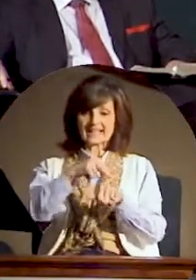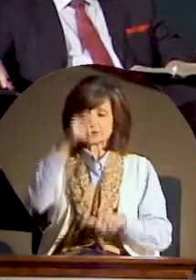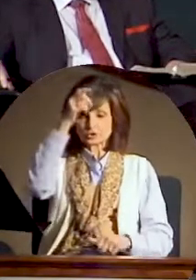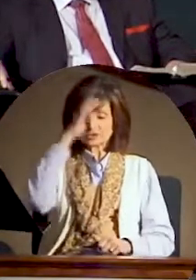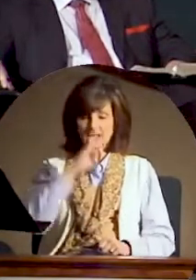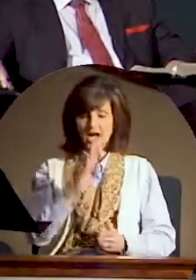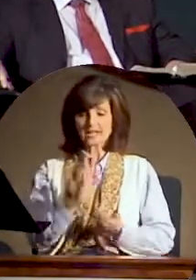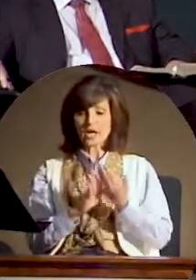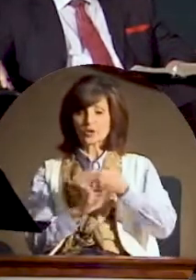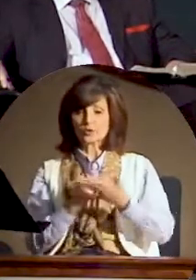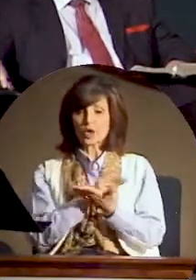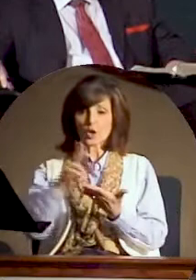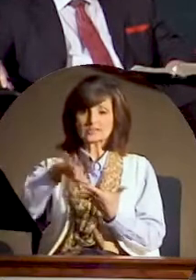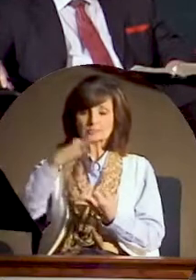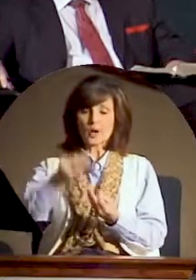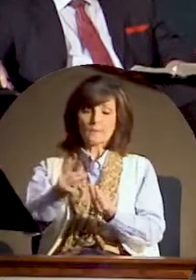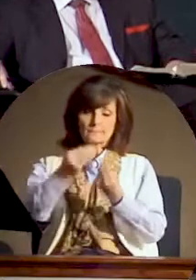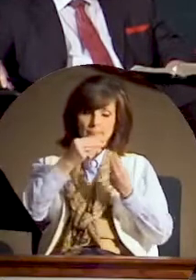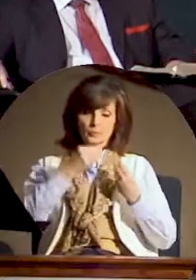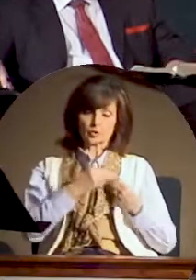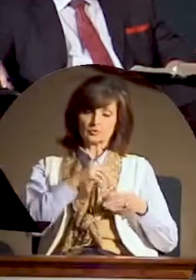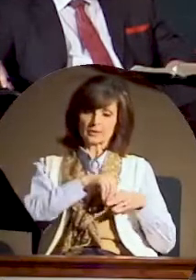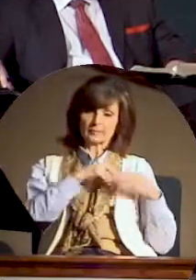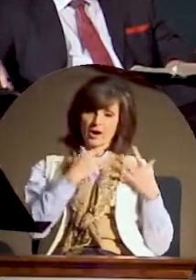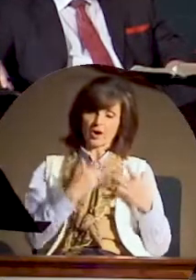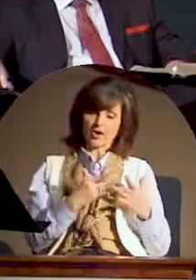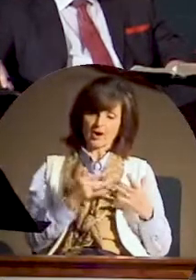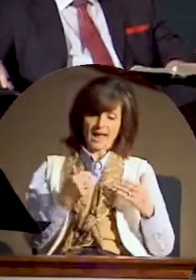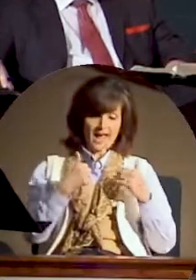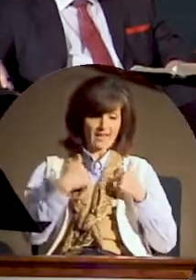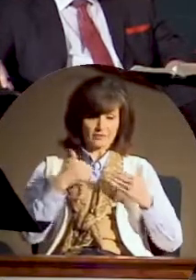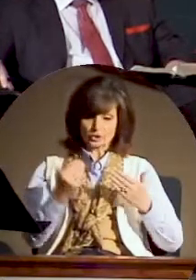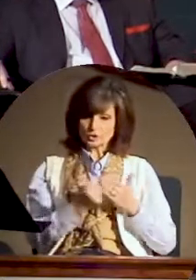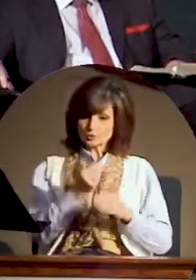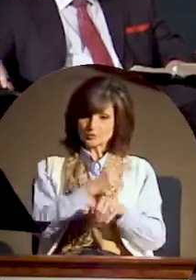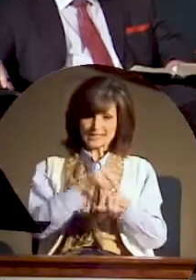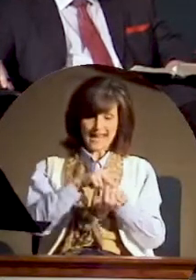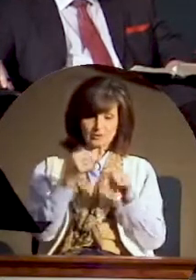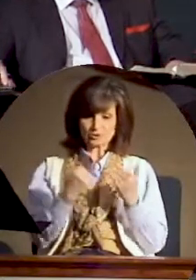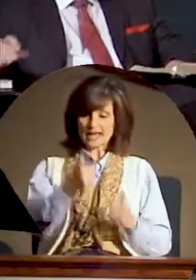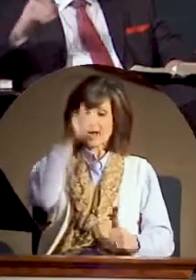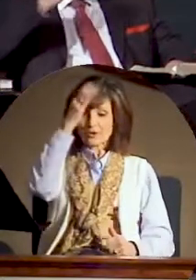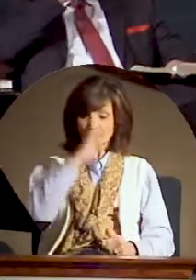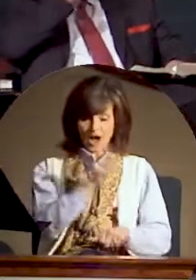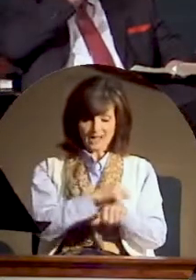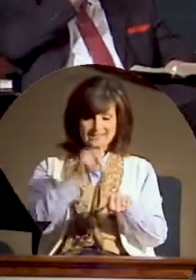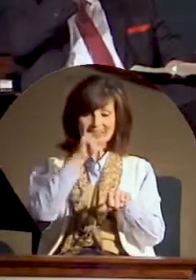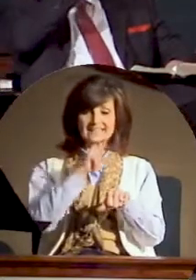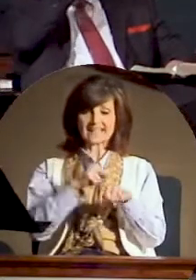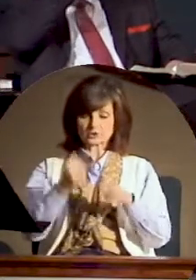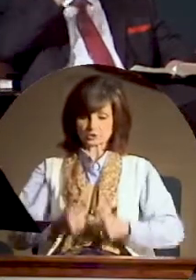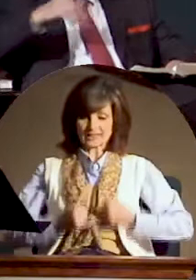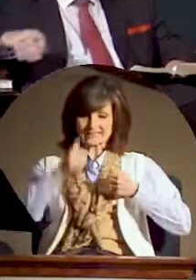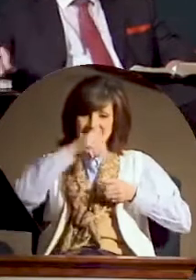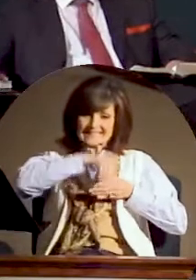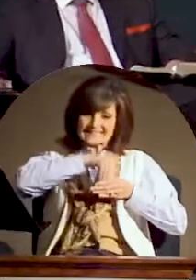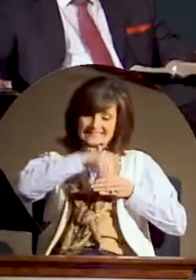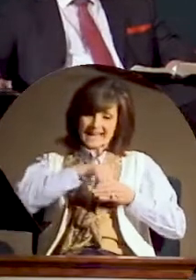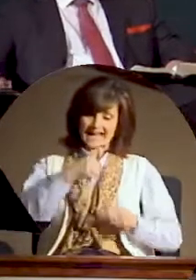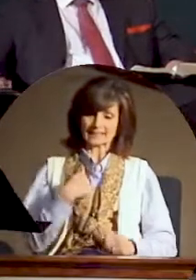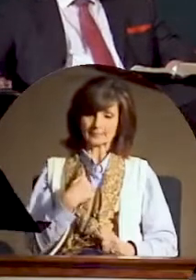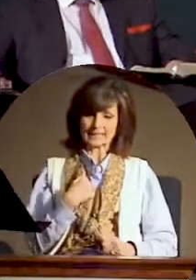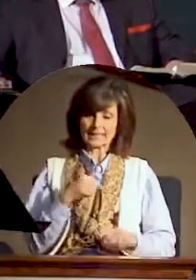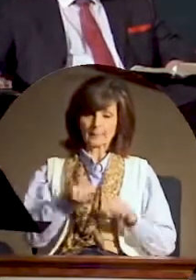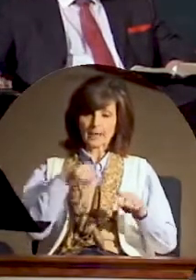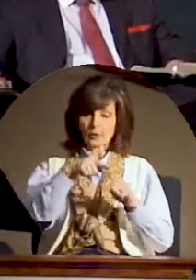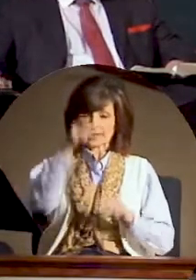person of the Holy Spirit, moved into my heart and life, and I got a brand new nature now. God's nature lives on the inside of me. But